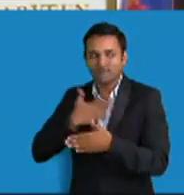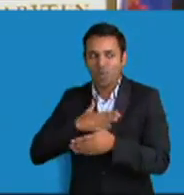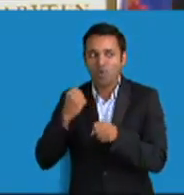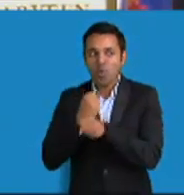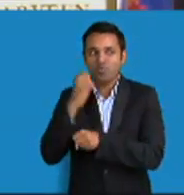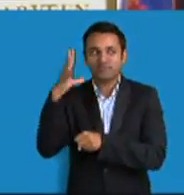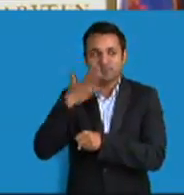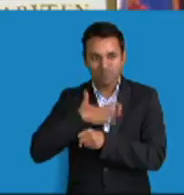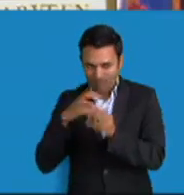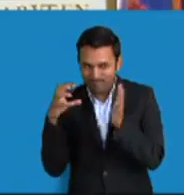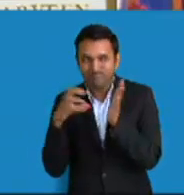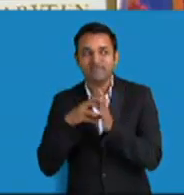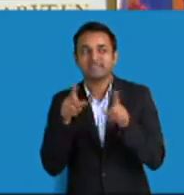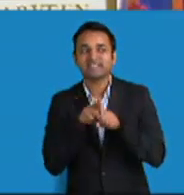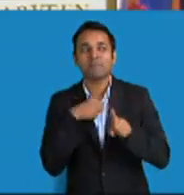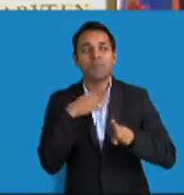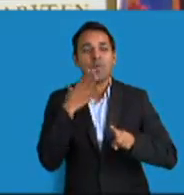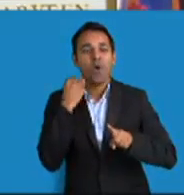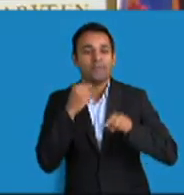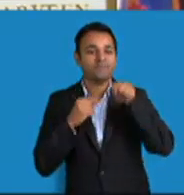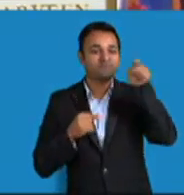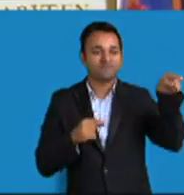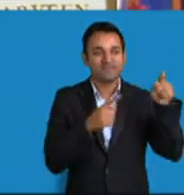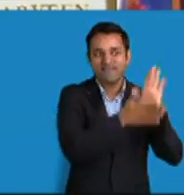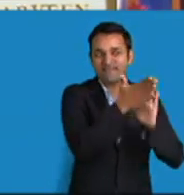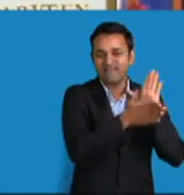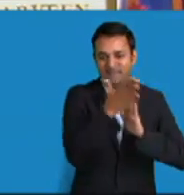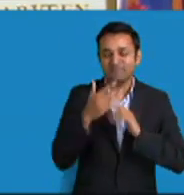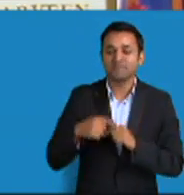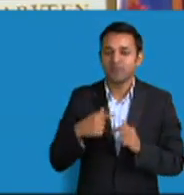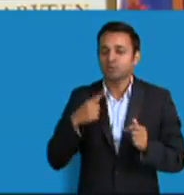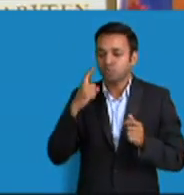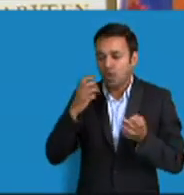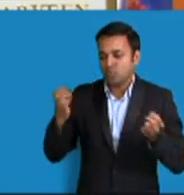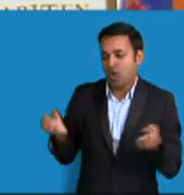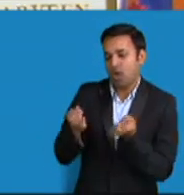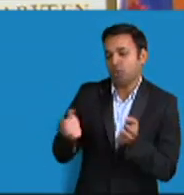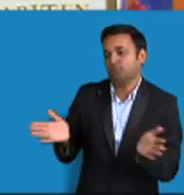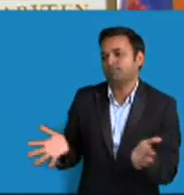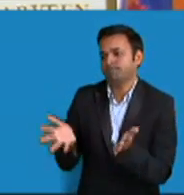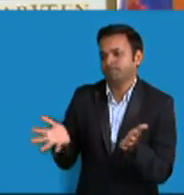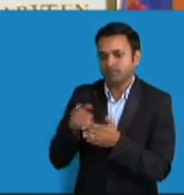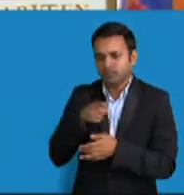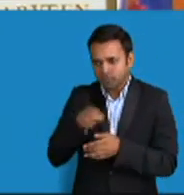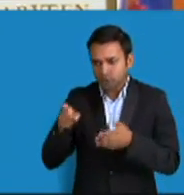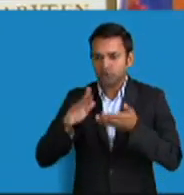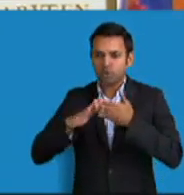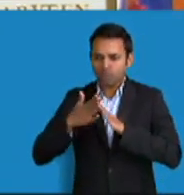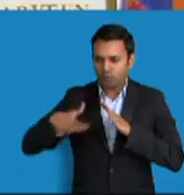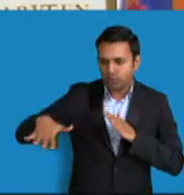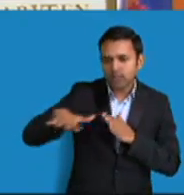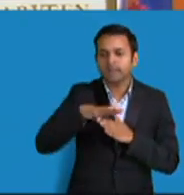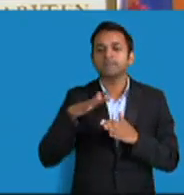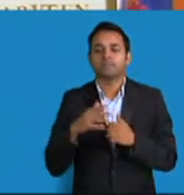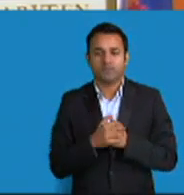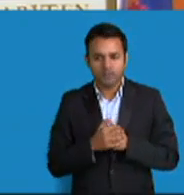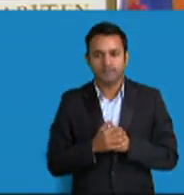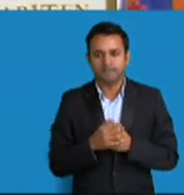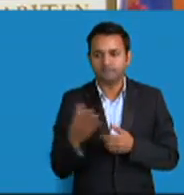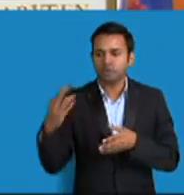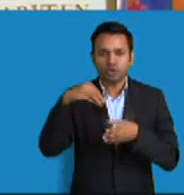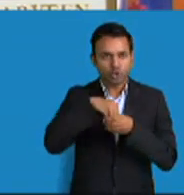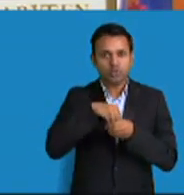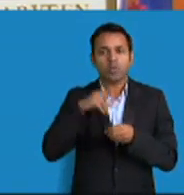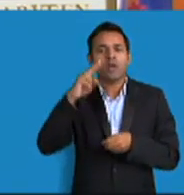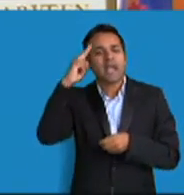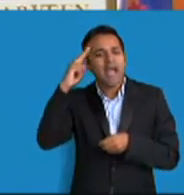feel that we can motivate the entire education community to be part of the national movement that we